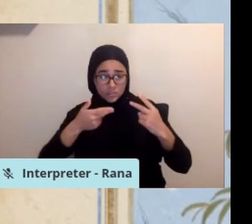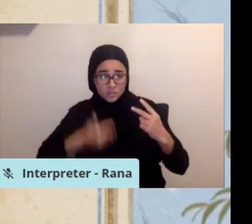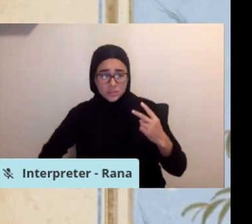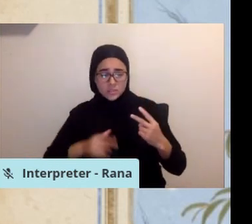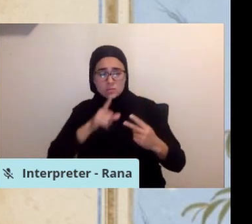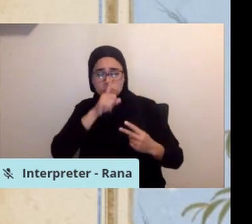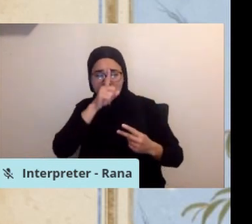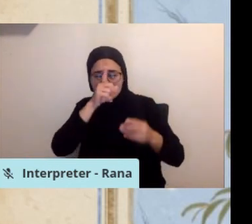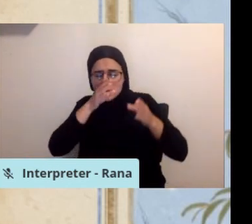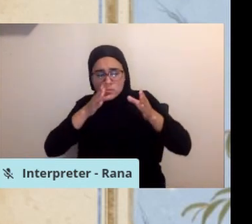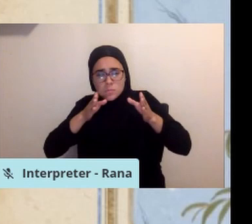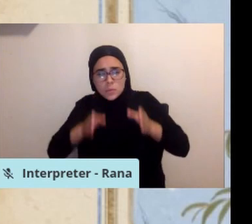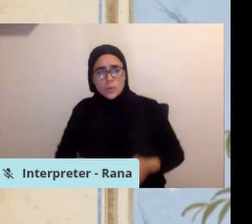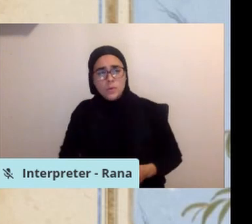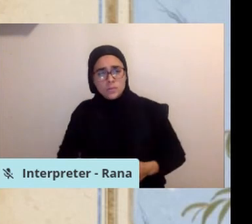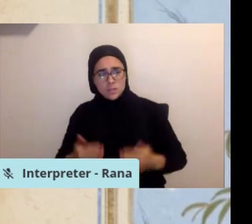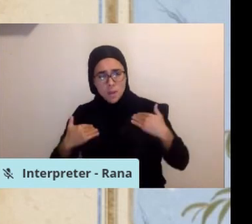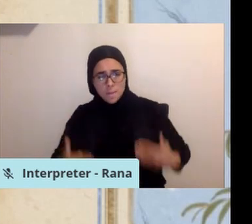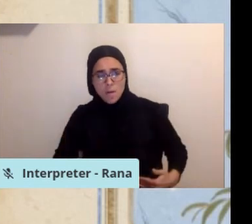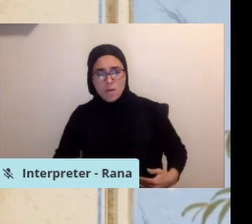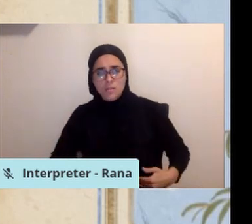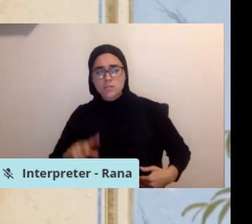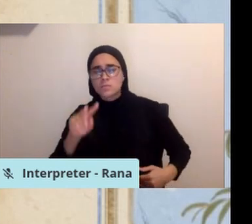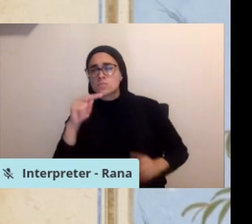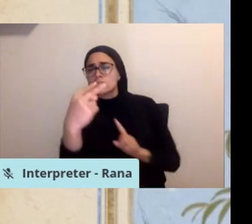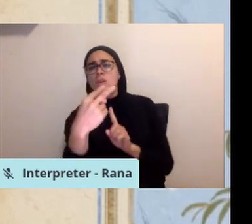body? What can you see?